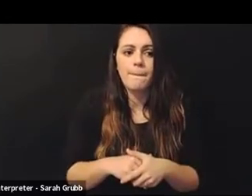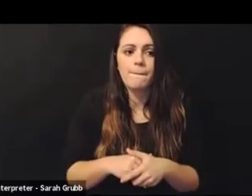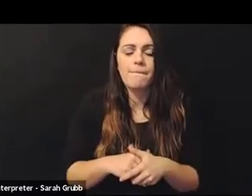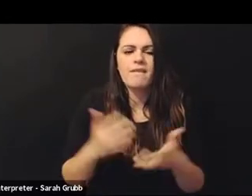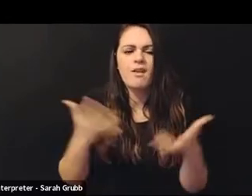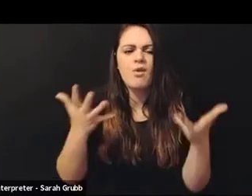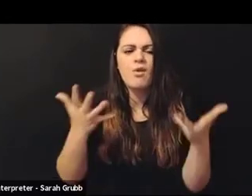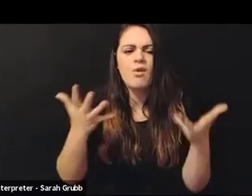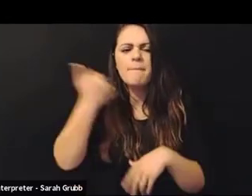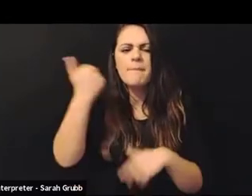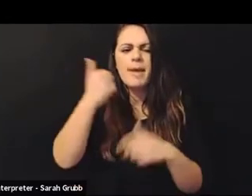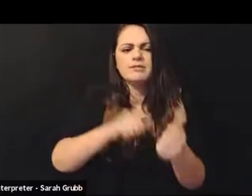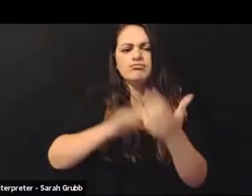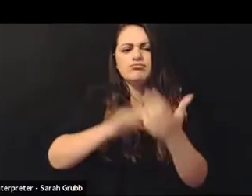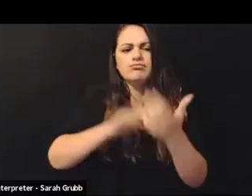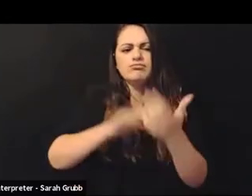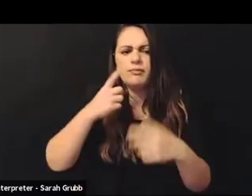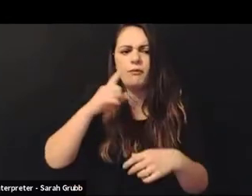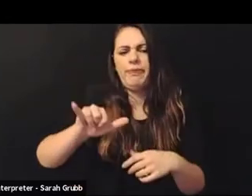for this particular child?